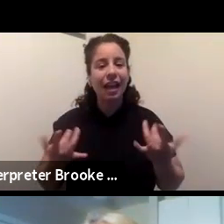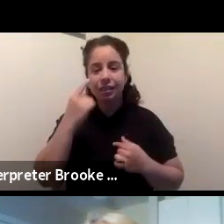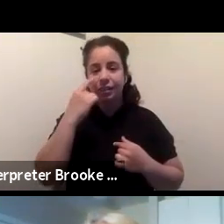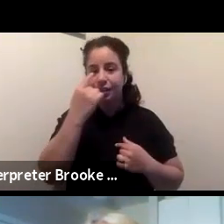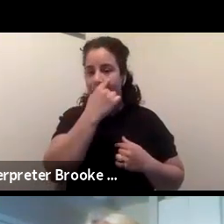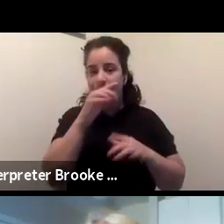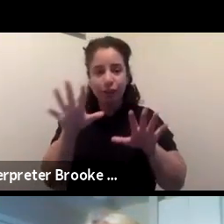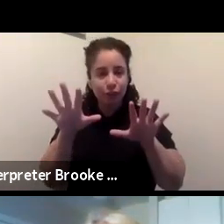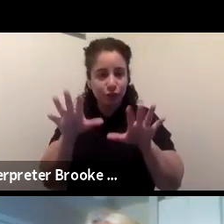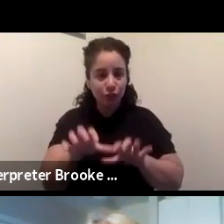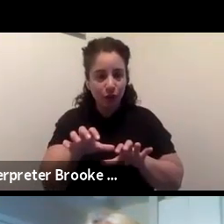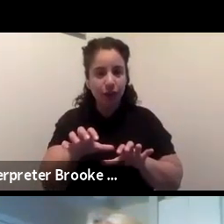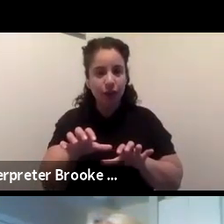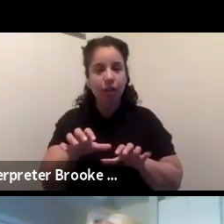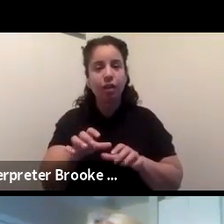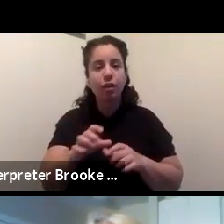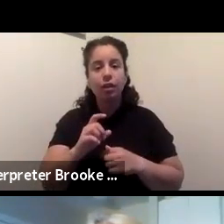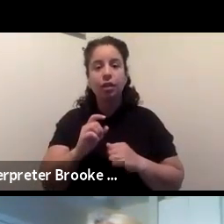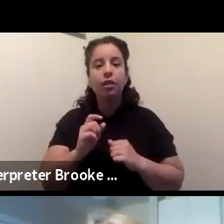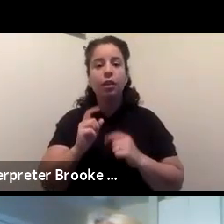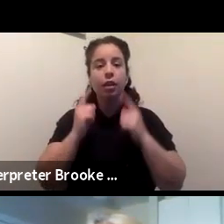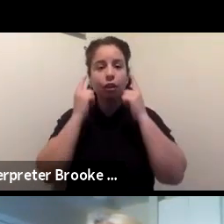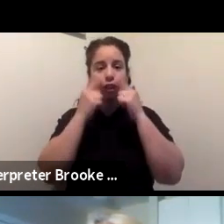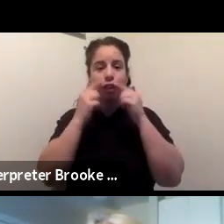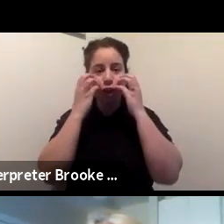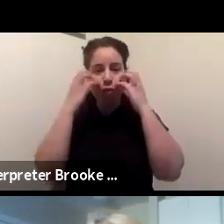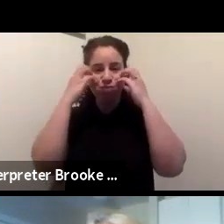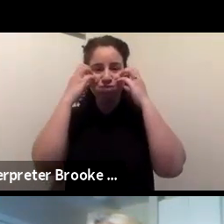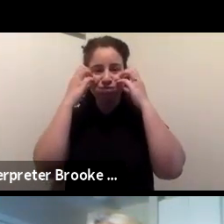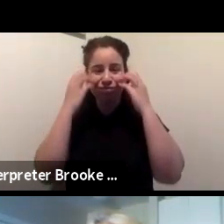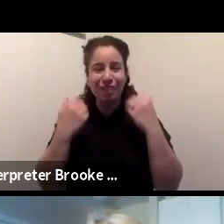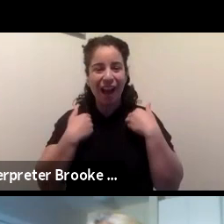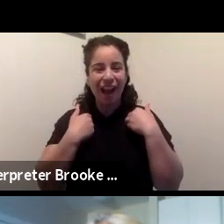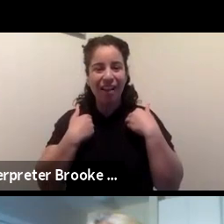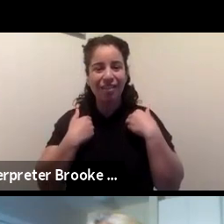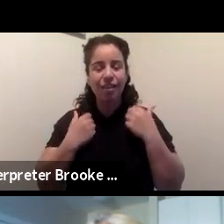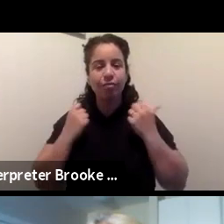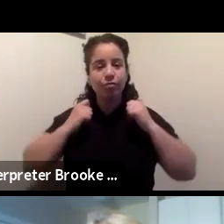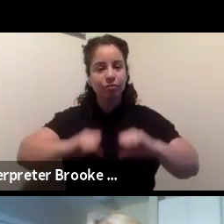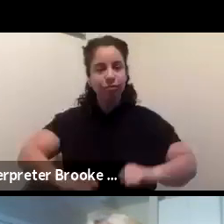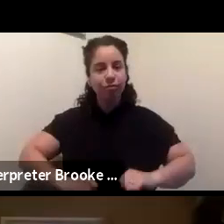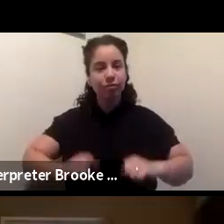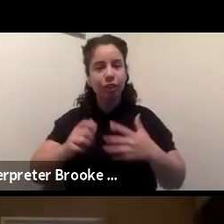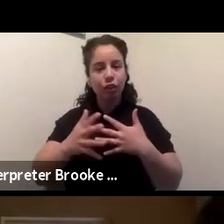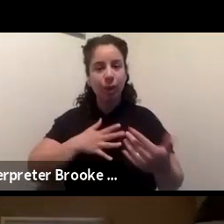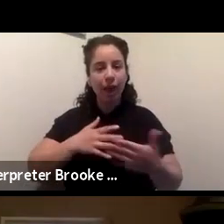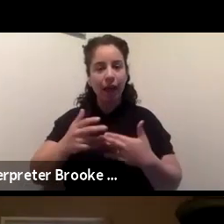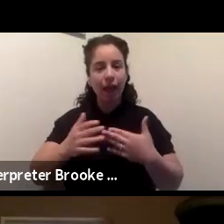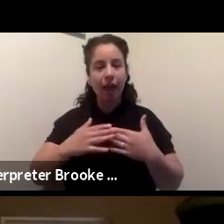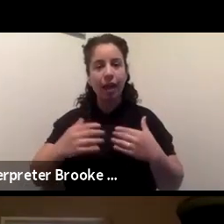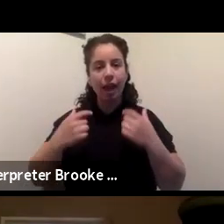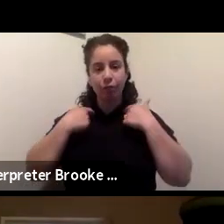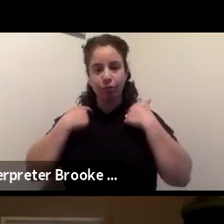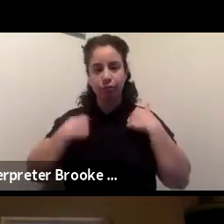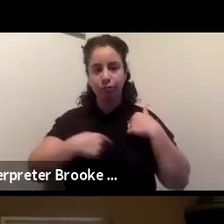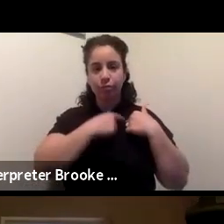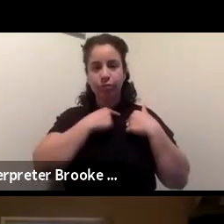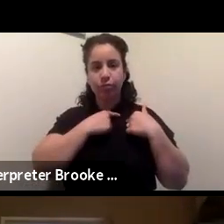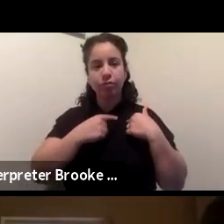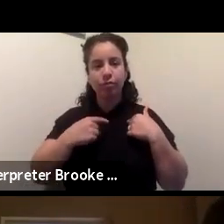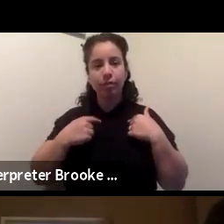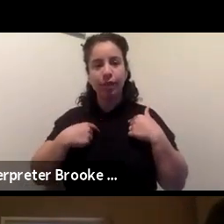eyes, full cheeks, a gray sweater, a green t-shirt that has